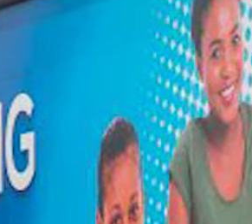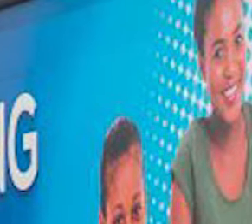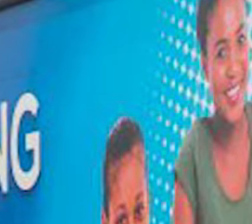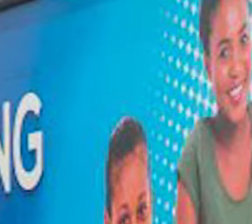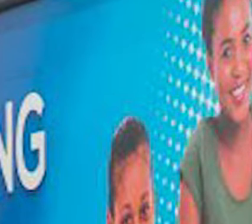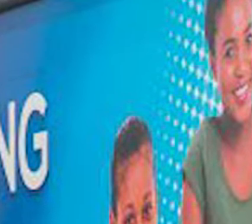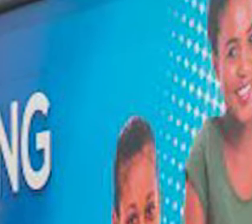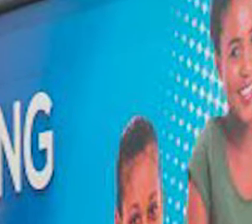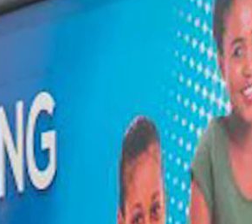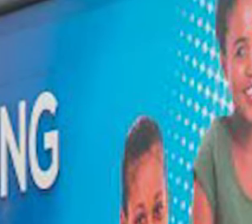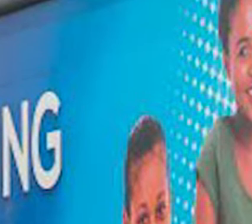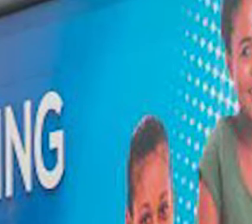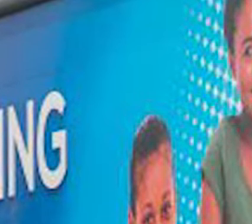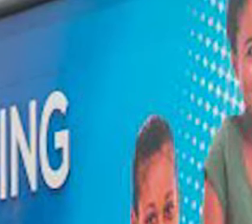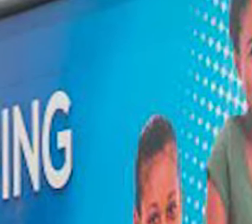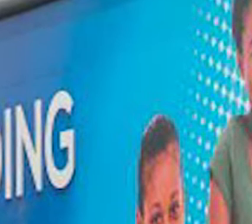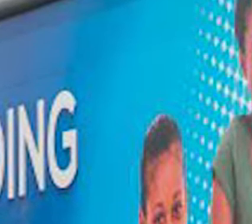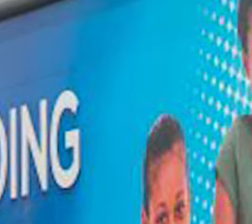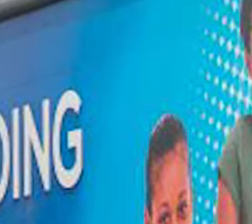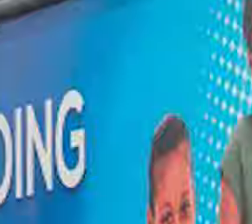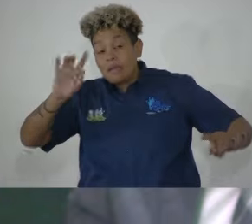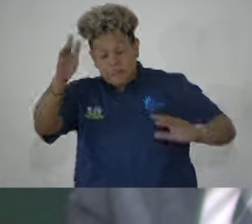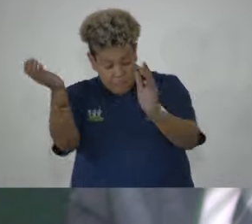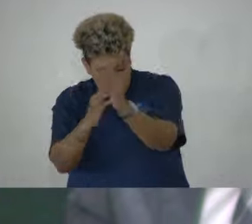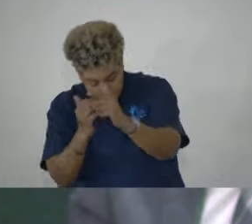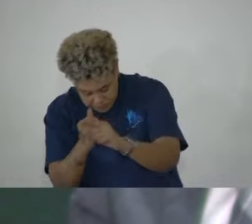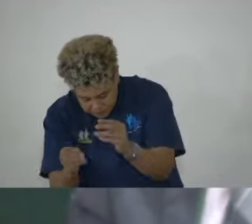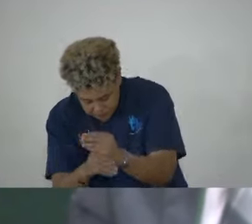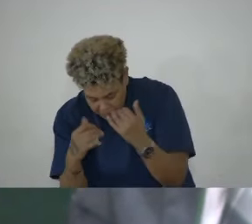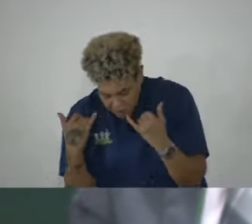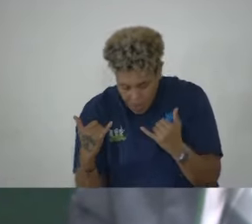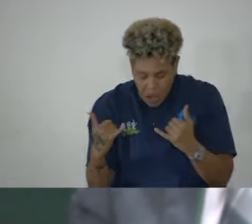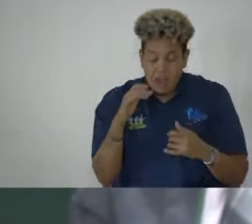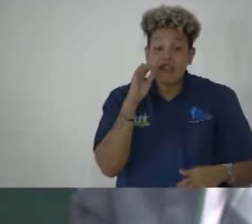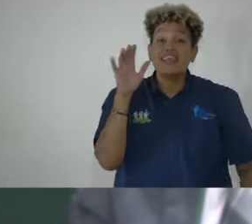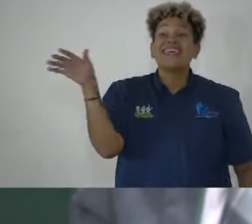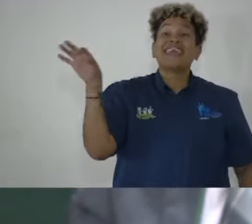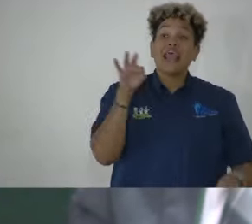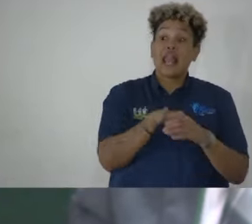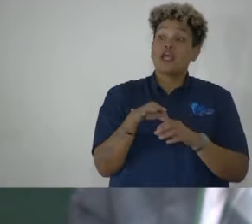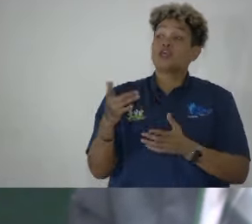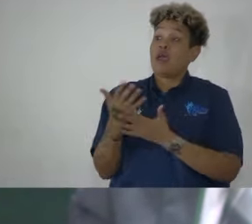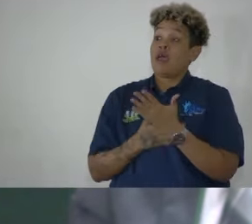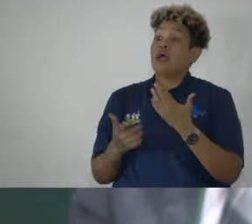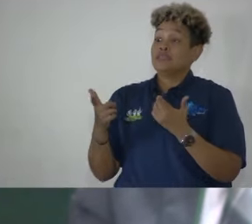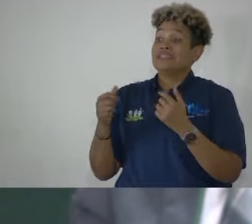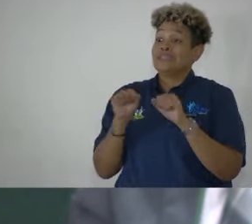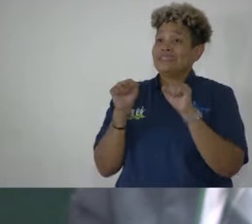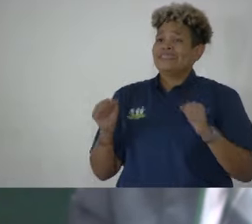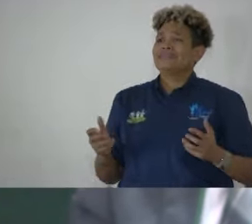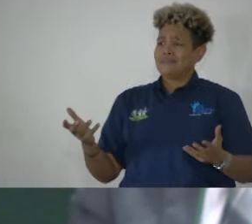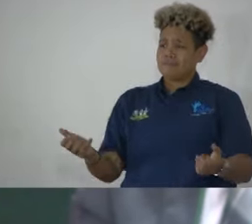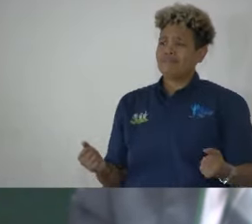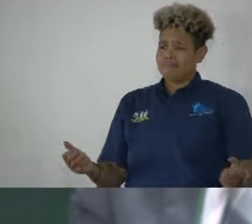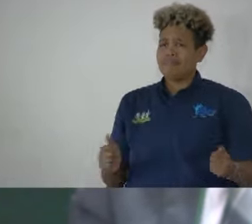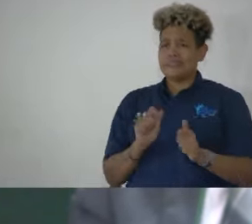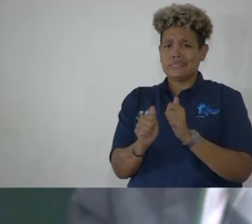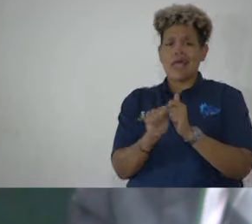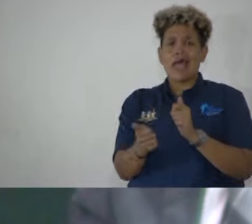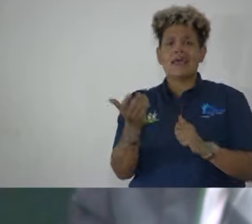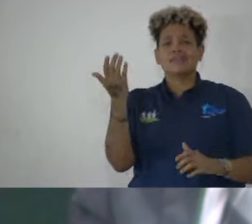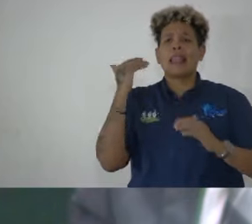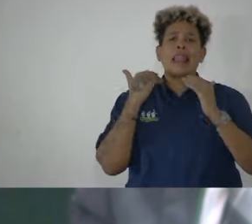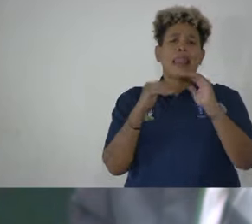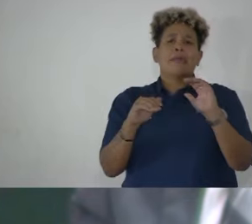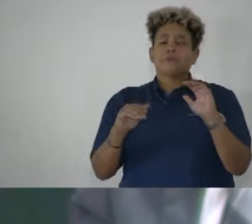both efficiency and security on the buses. The current fare collection system uses a limited cashless component.